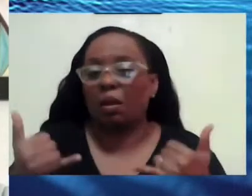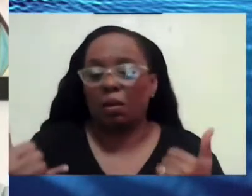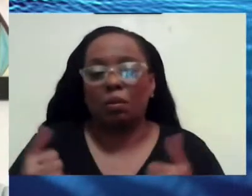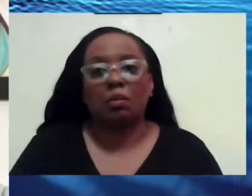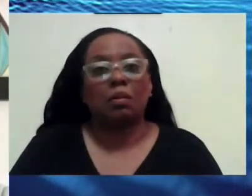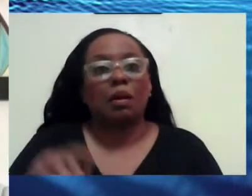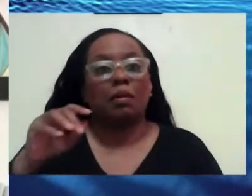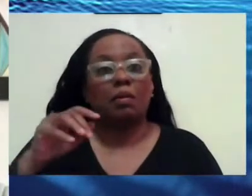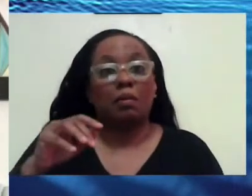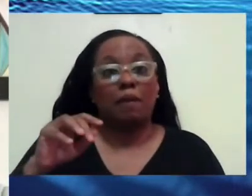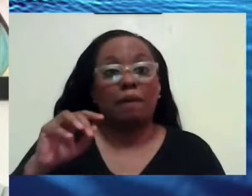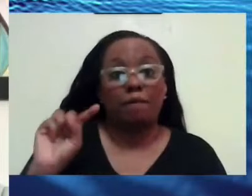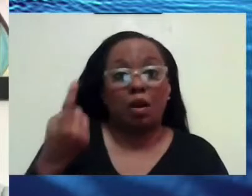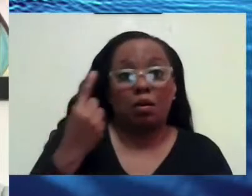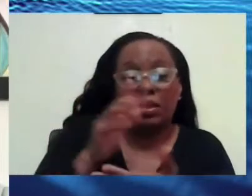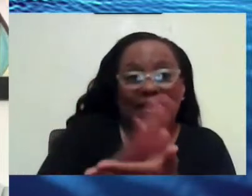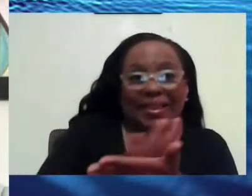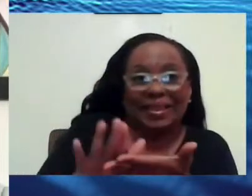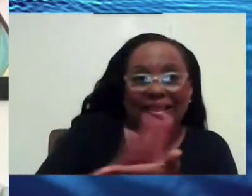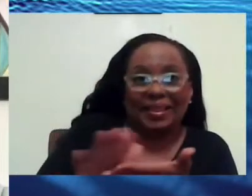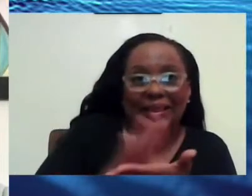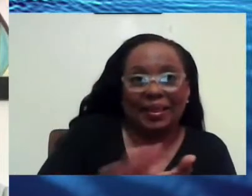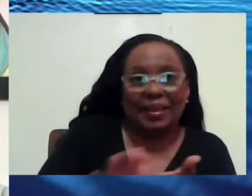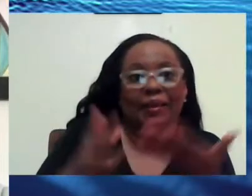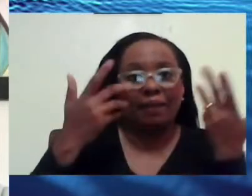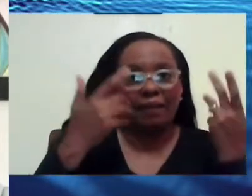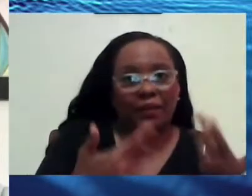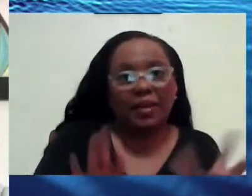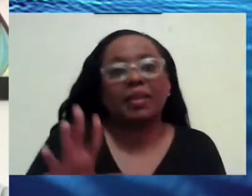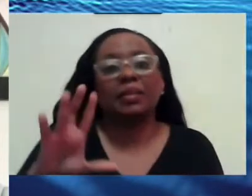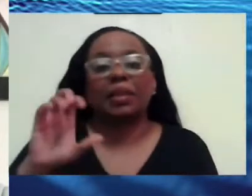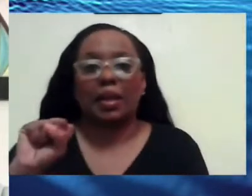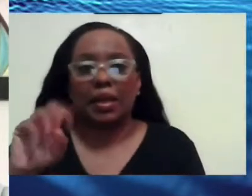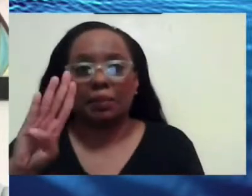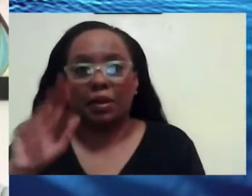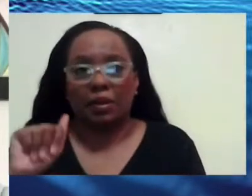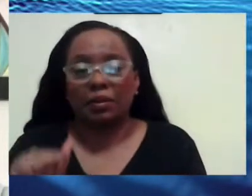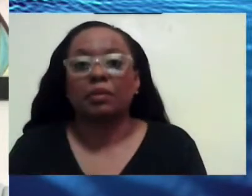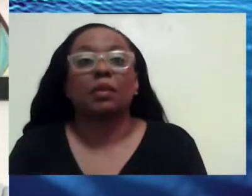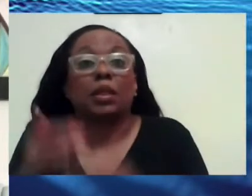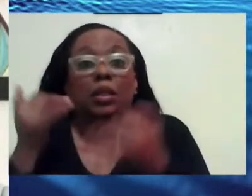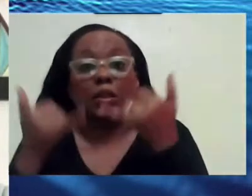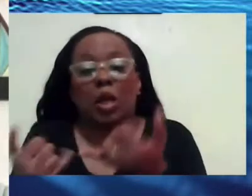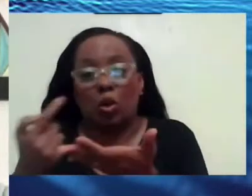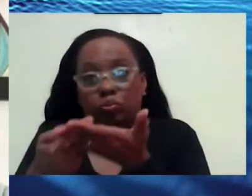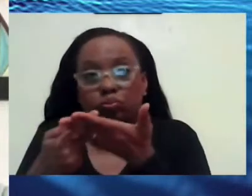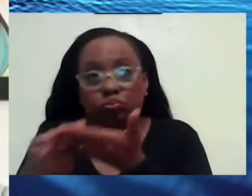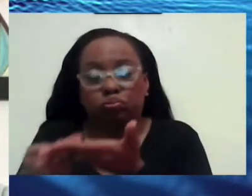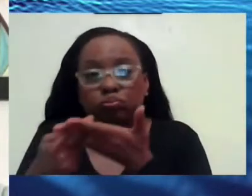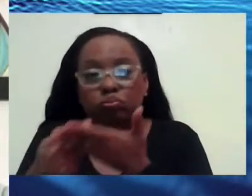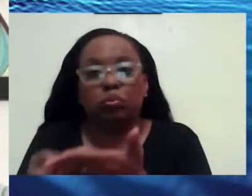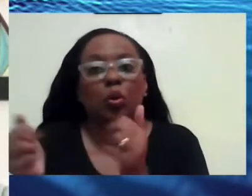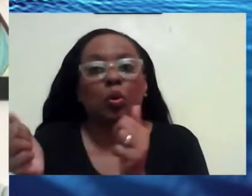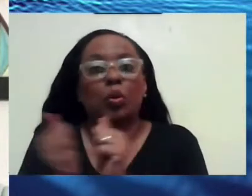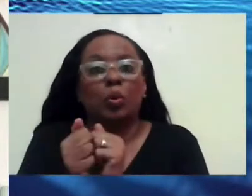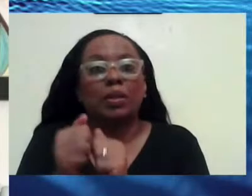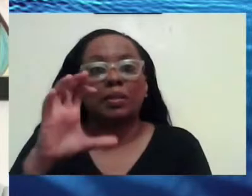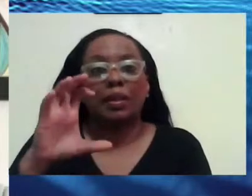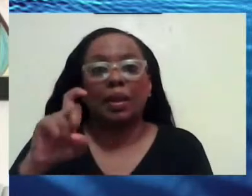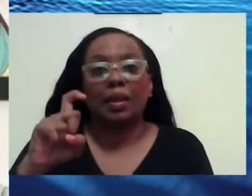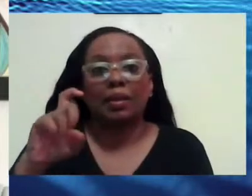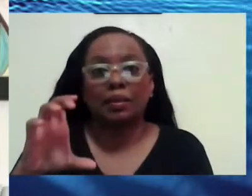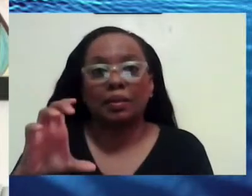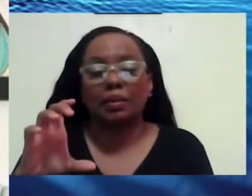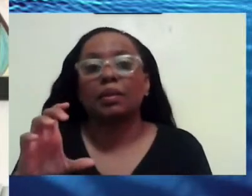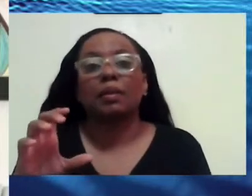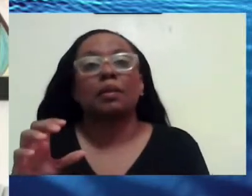to you this morning, there's also a council meeting ongoing with the registrar for Barbados and other registrars to discuss with CXC, obviously, what